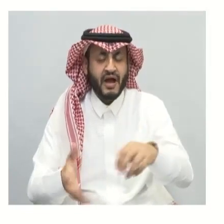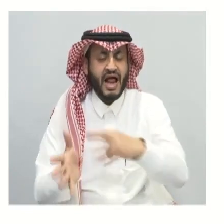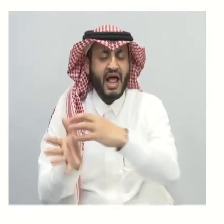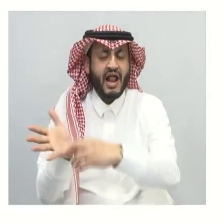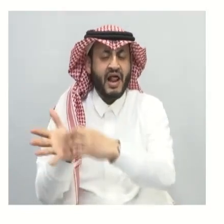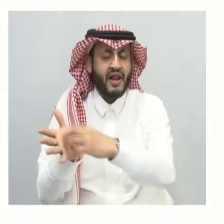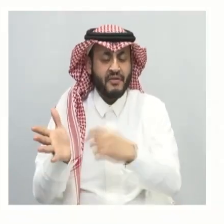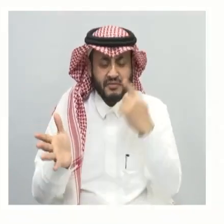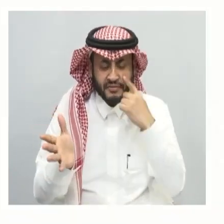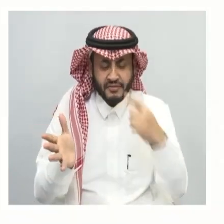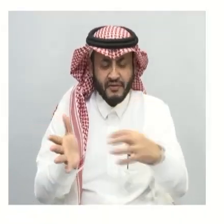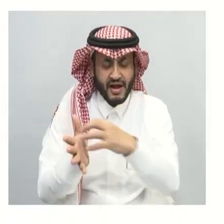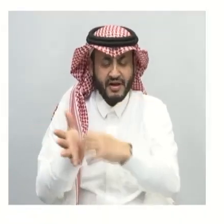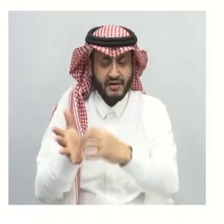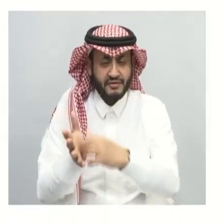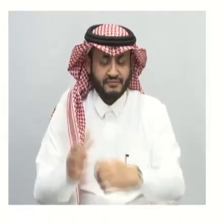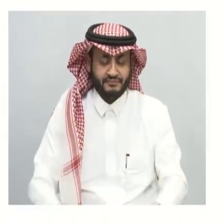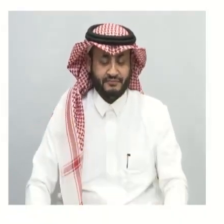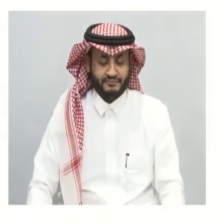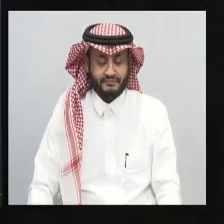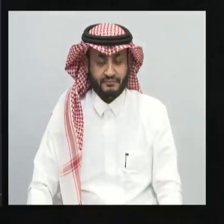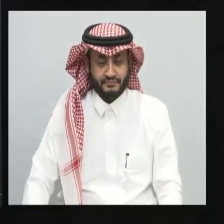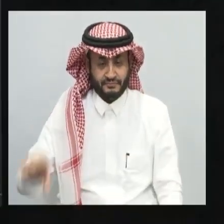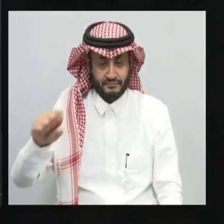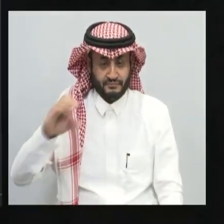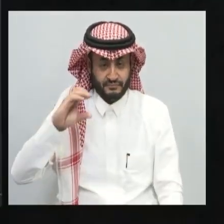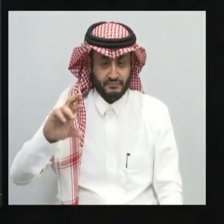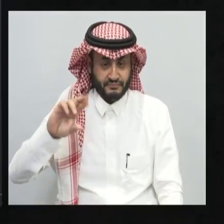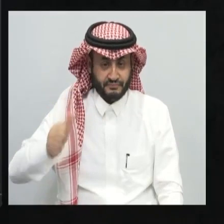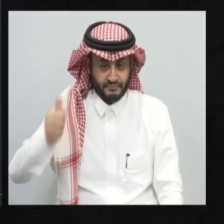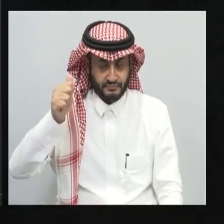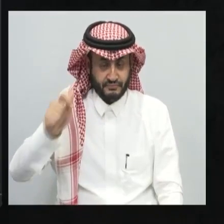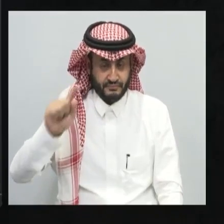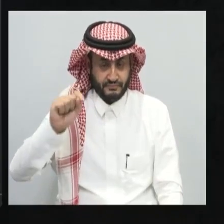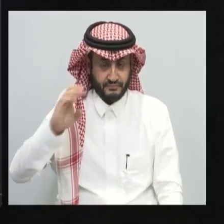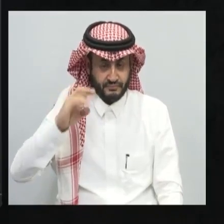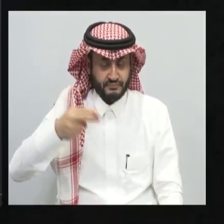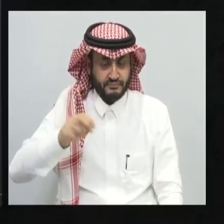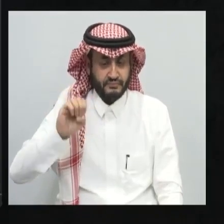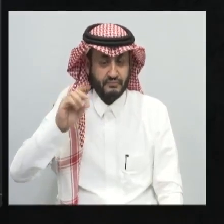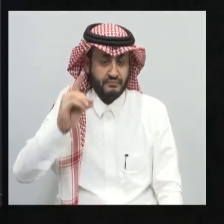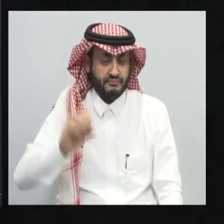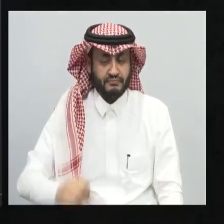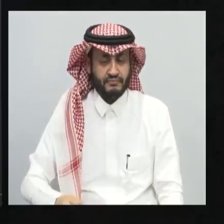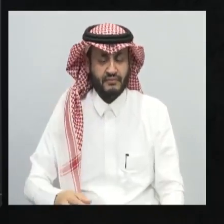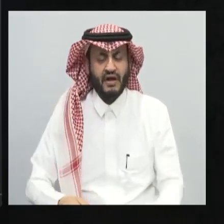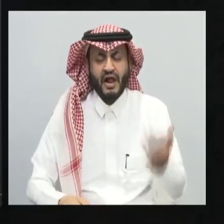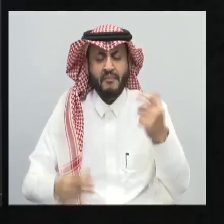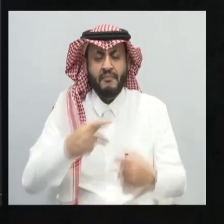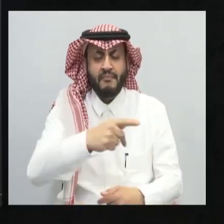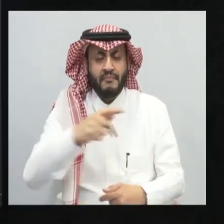Let's notice scratched. Scratched in here, speaking grammatically, it is the past participle form of the